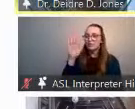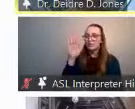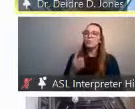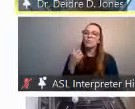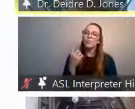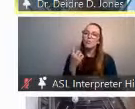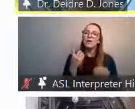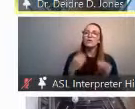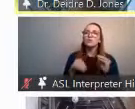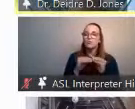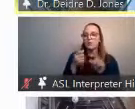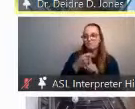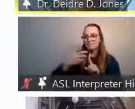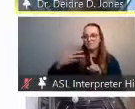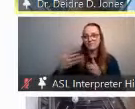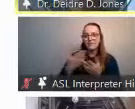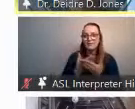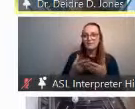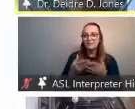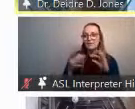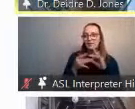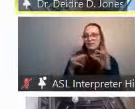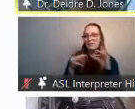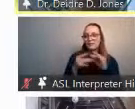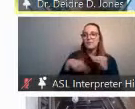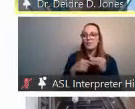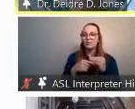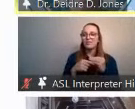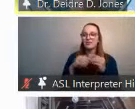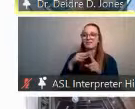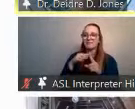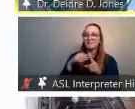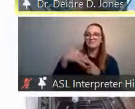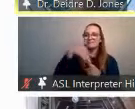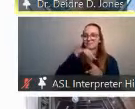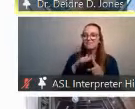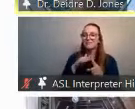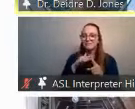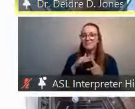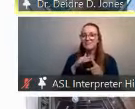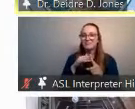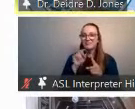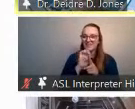extend more on what's been said about the ecological model and approach to